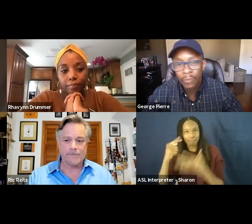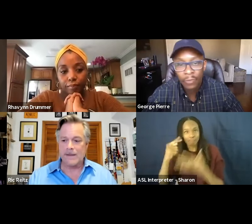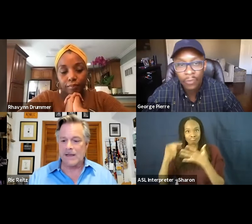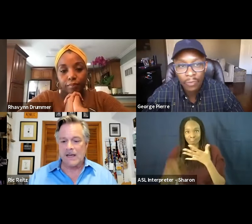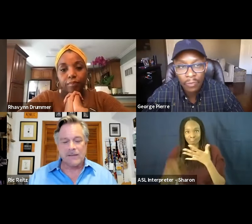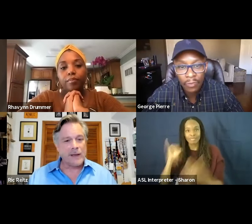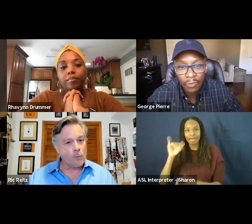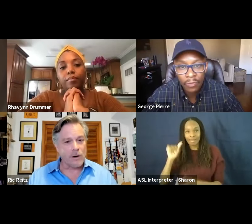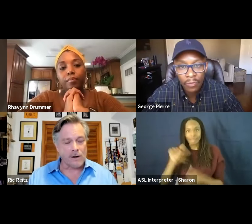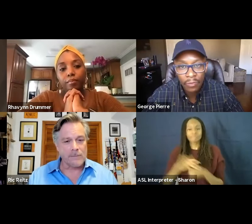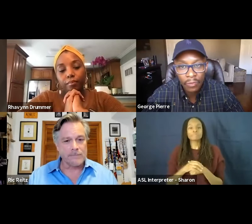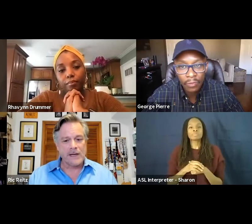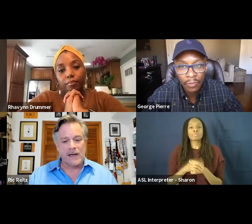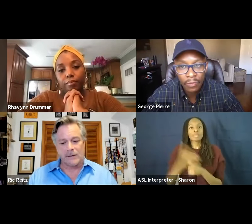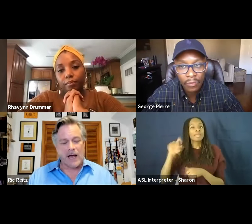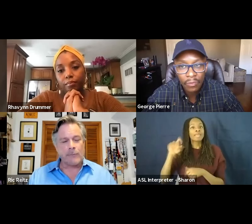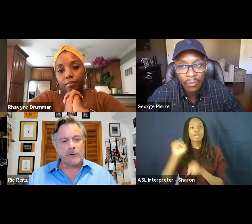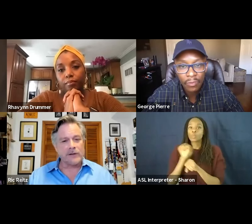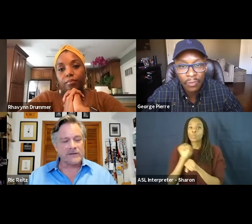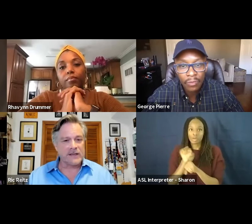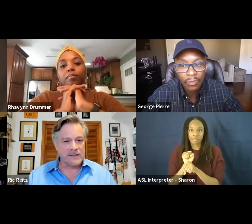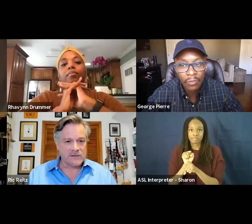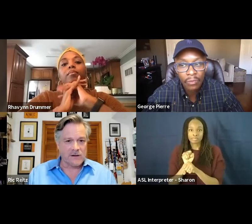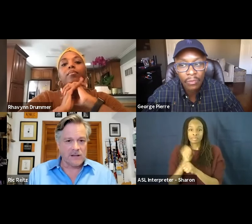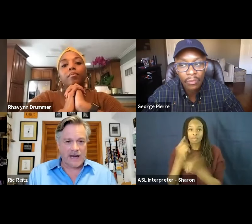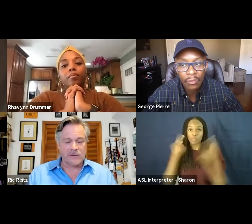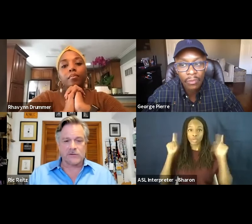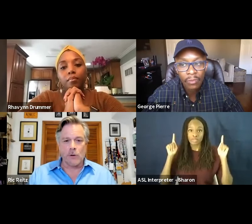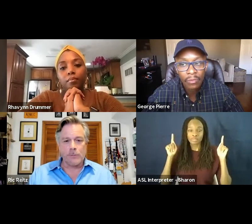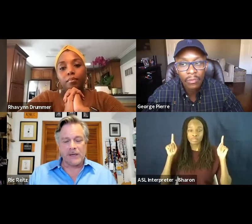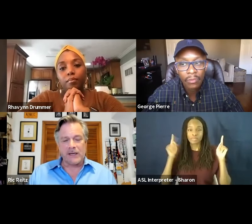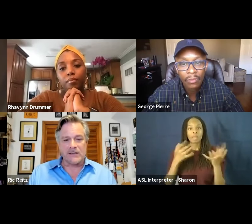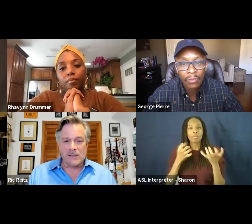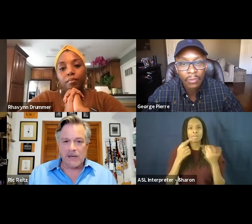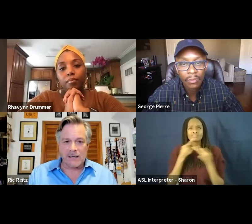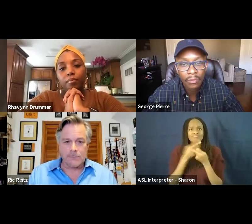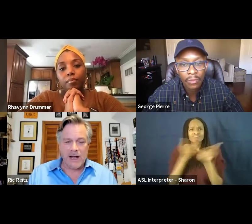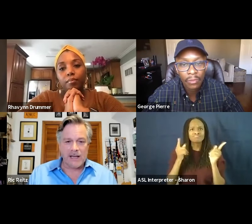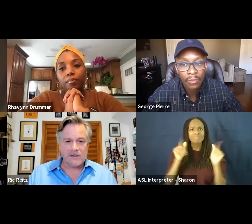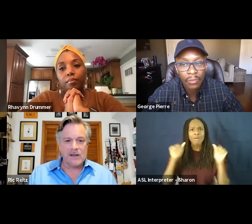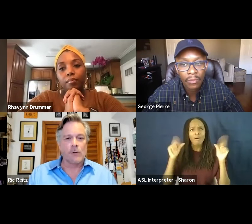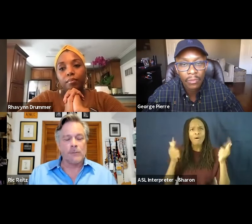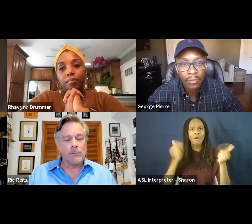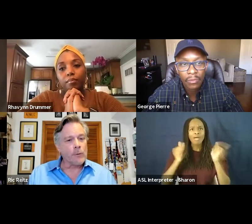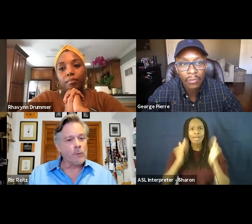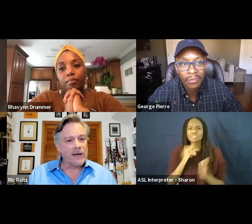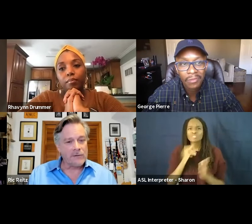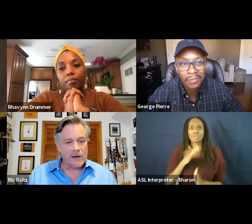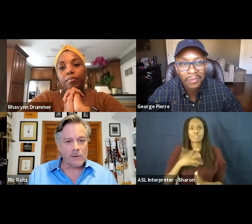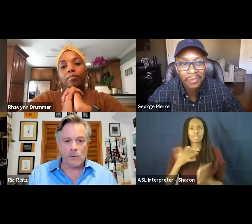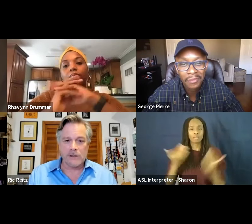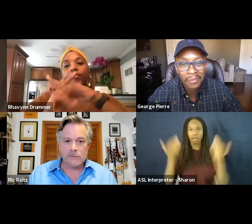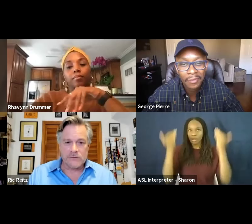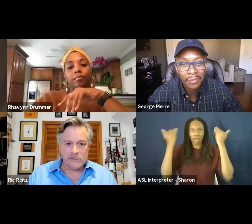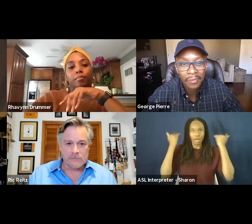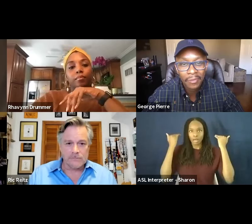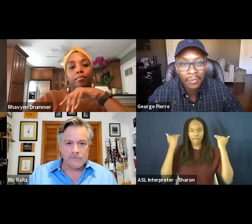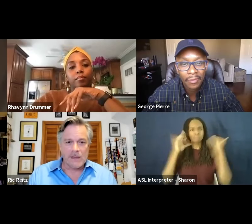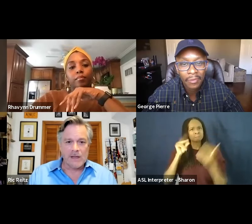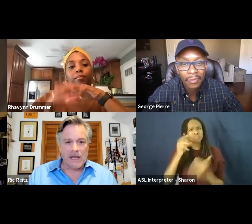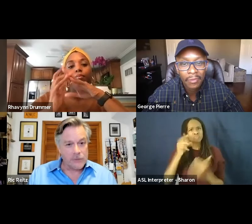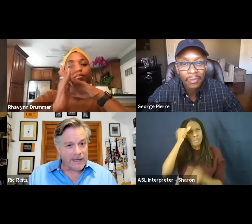IA. They work. And I would only say this to all actors, don't be intimidated by it. Remember why you're there and what you